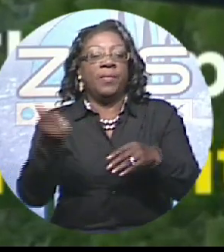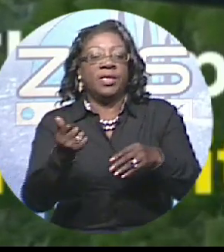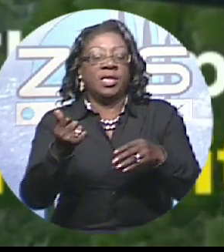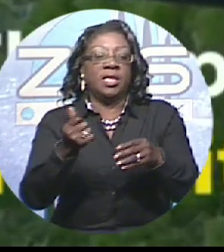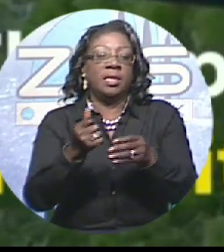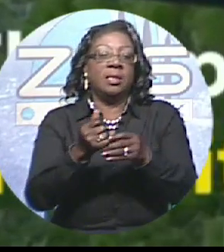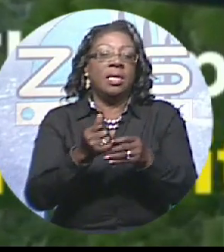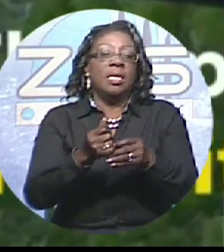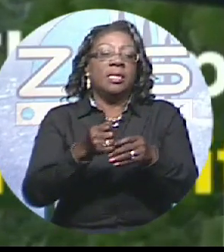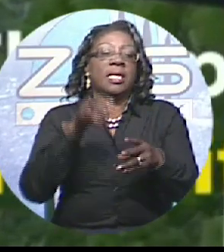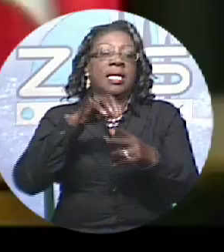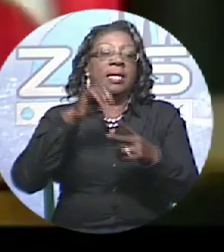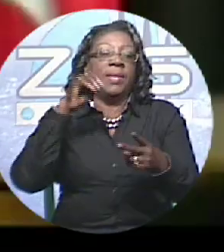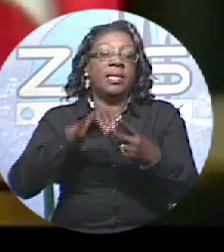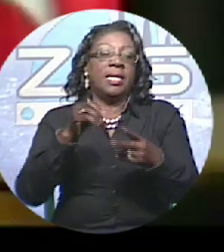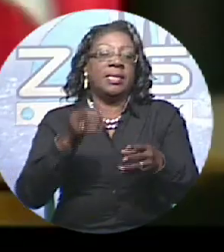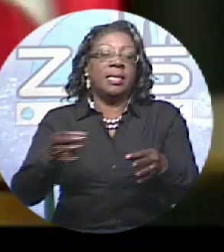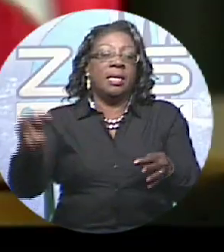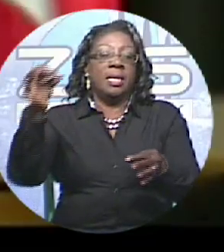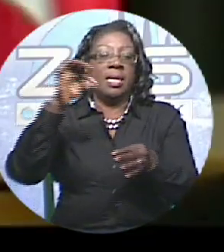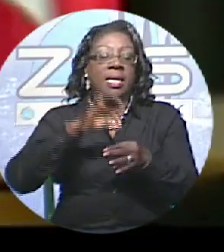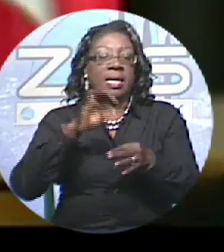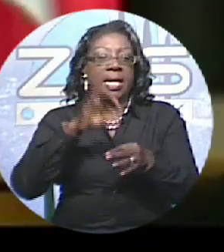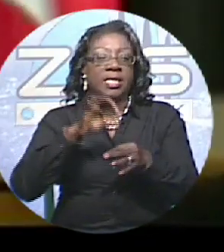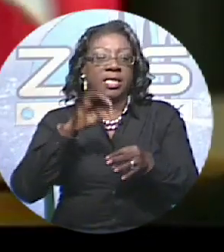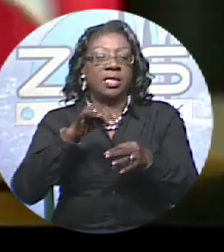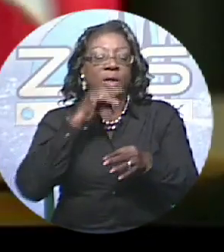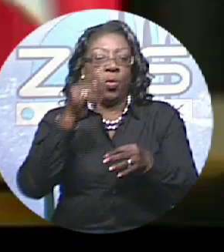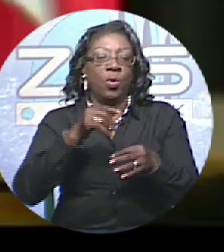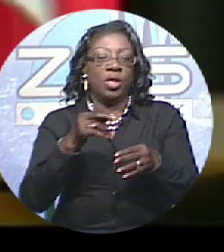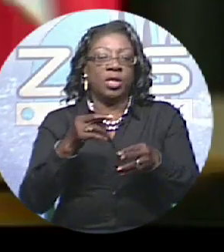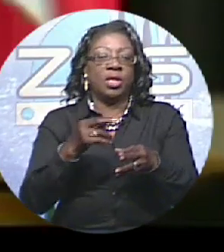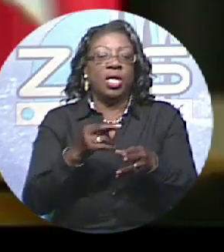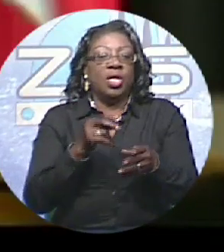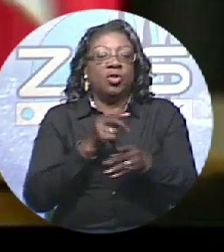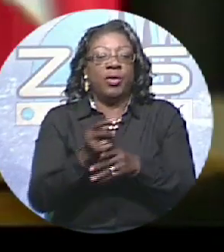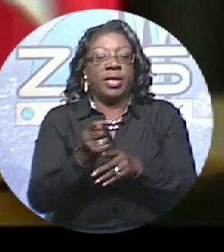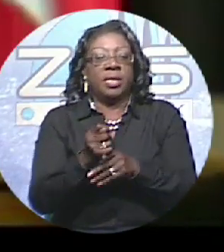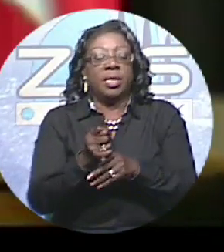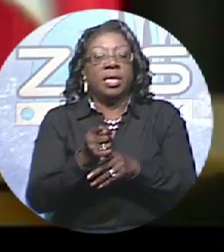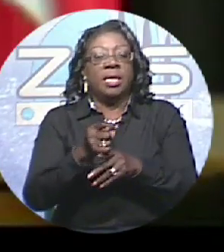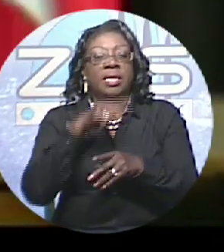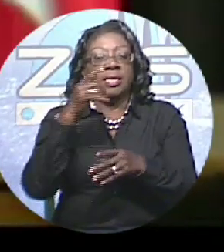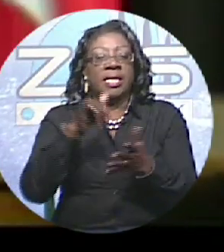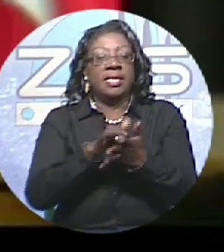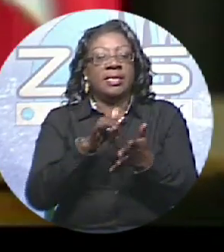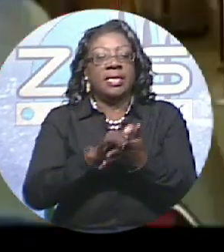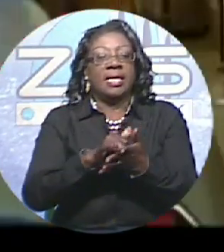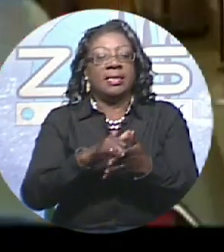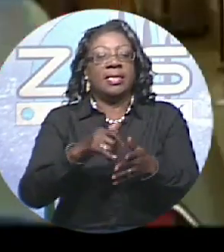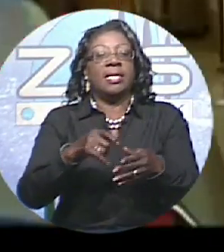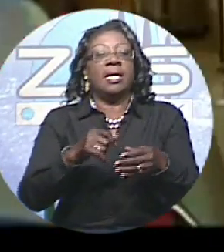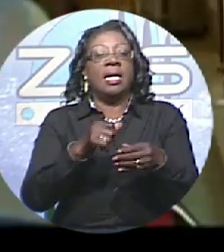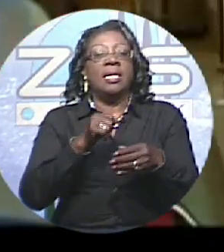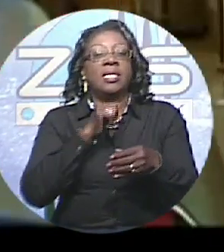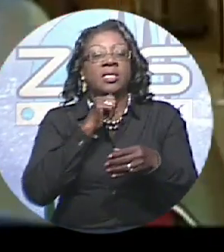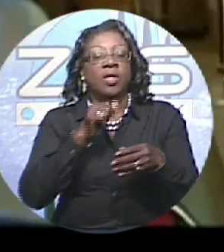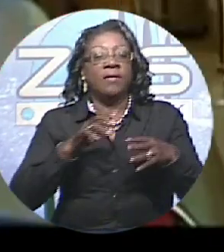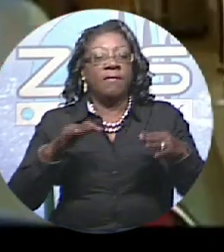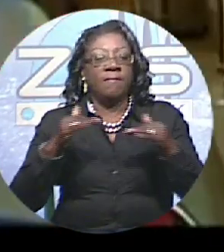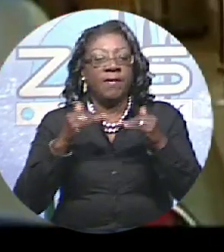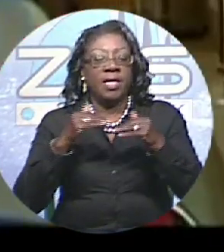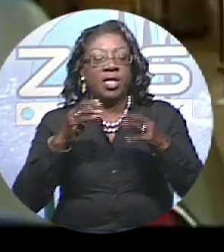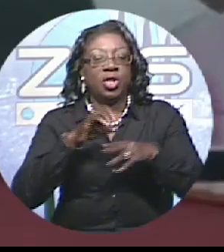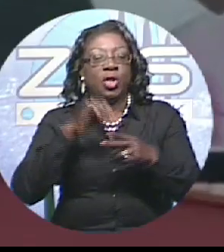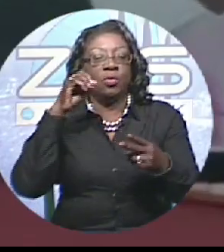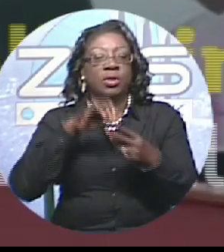claiming the election was rigged. Martelly says the fraud claims are unfounded, but critics believe he unfairly favored his